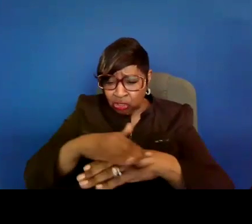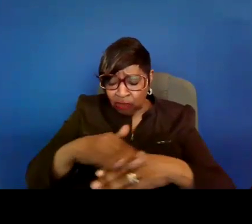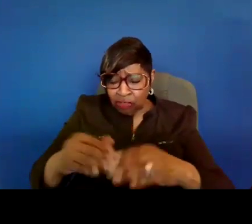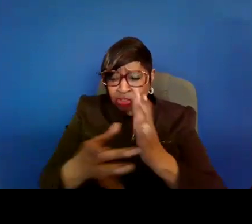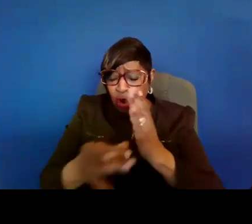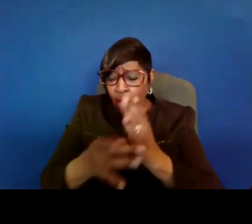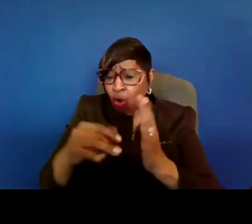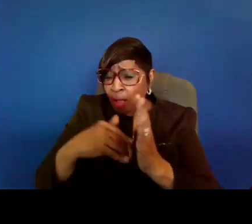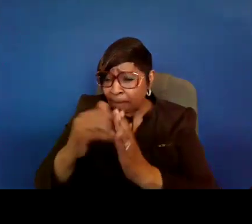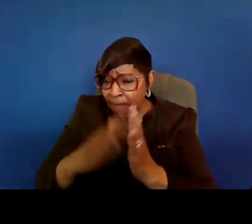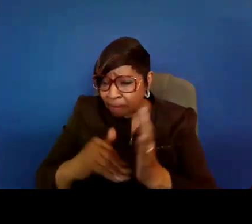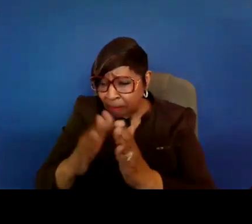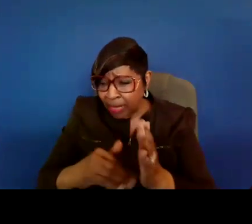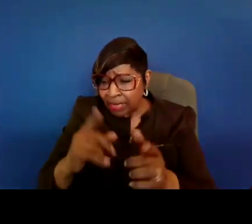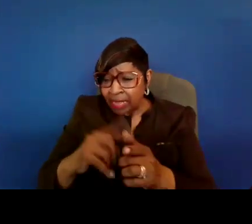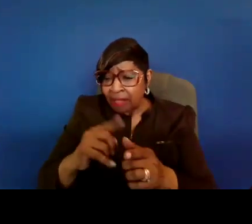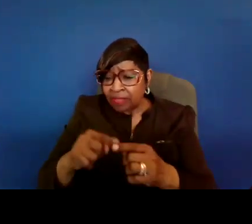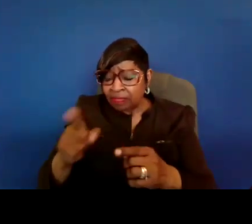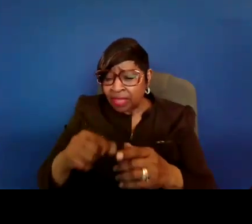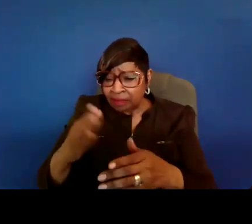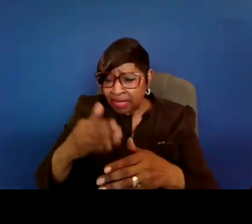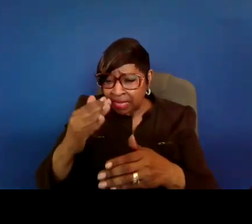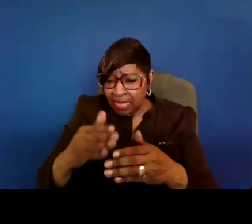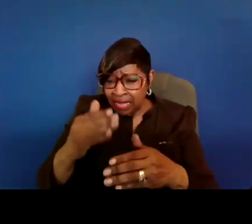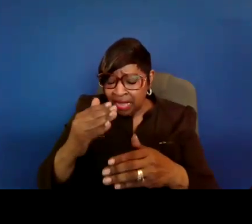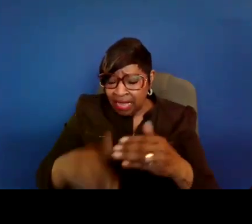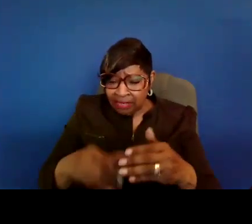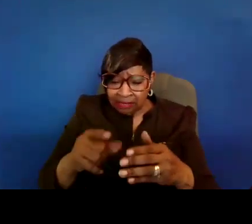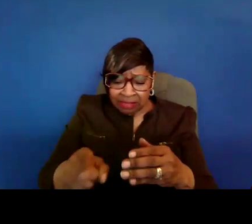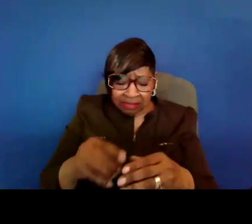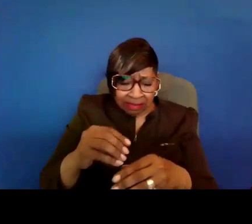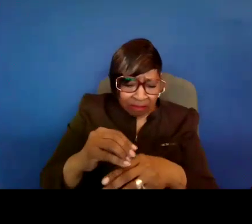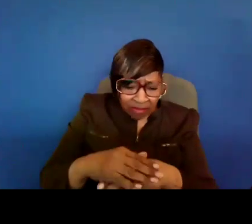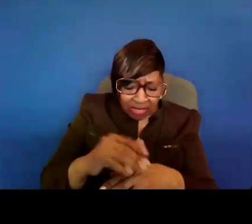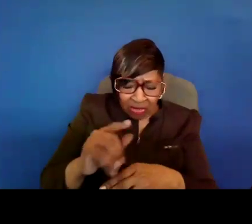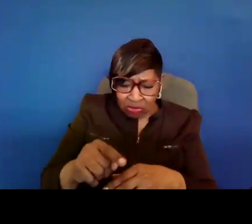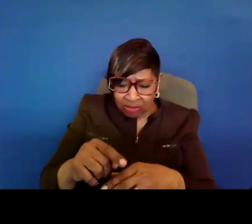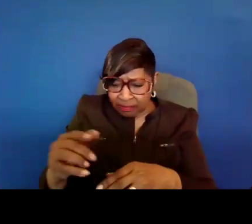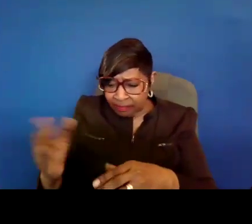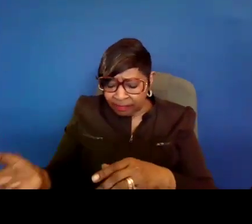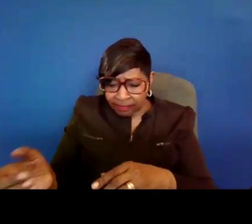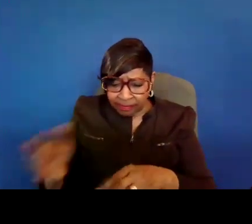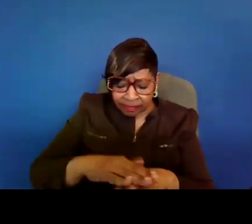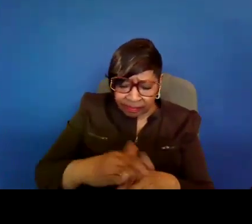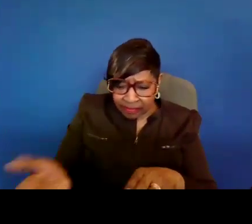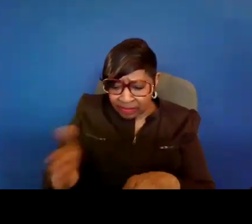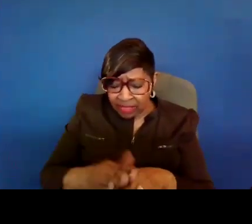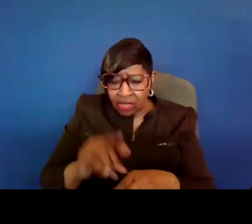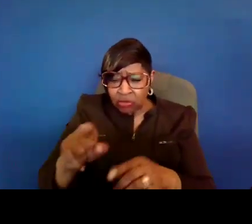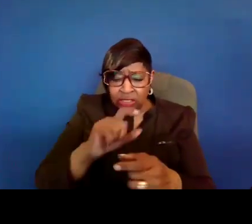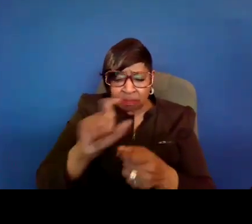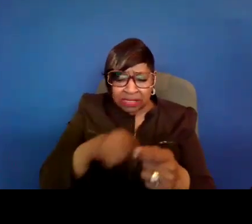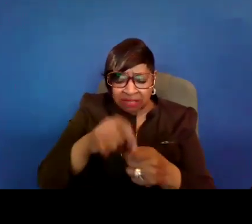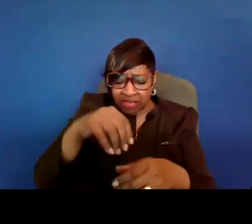paint. And then they add this Ken Burns effect, and you're going in and out. And I'm like, you're so specific in everything else